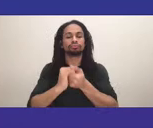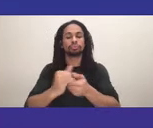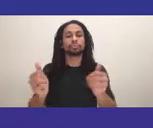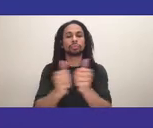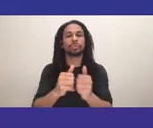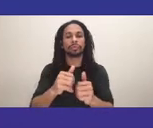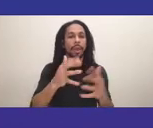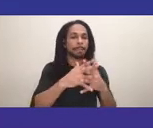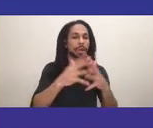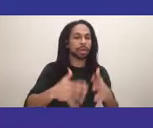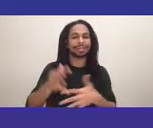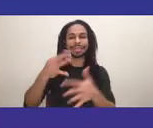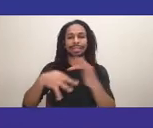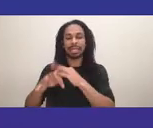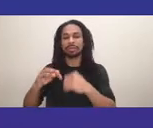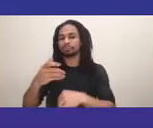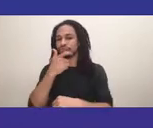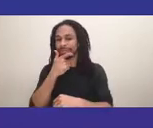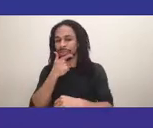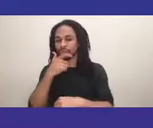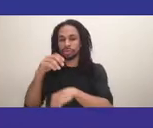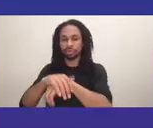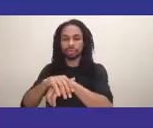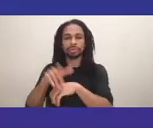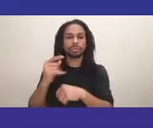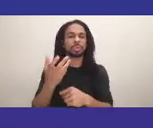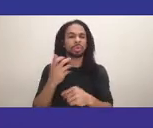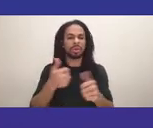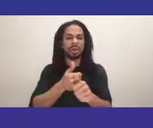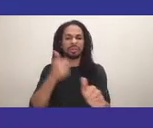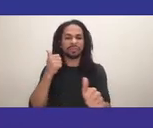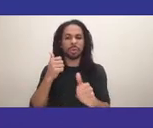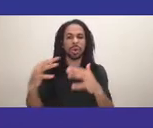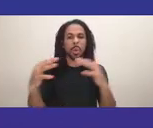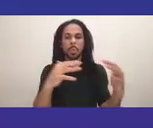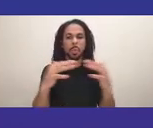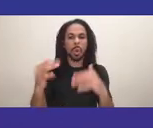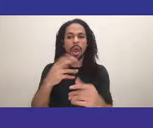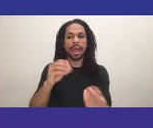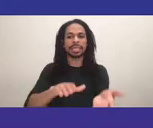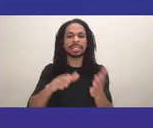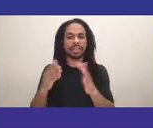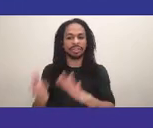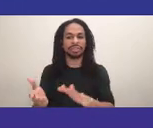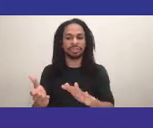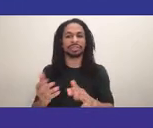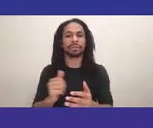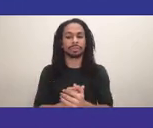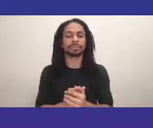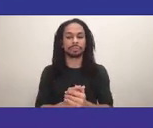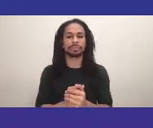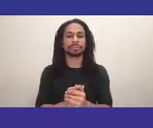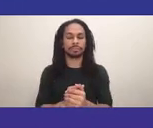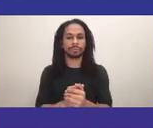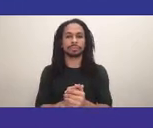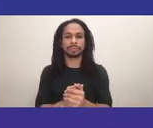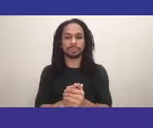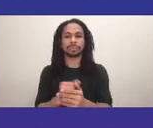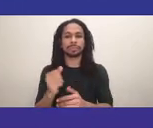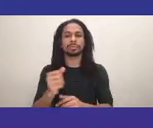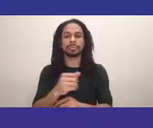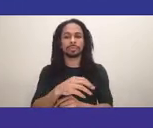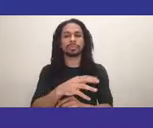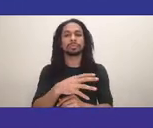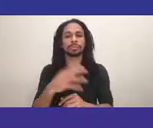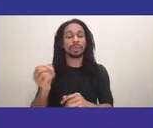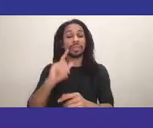as he wanted to avoid war and death for his people at the hands of the Americans. The government signed the first